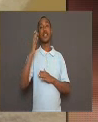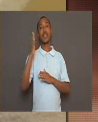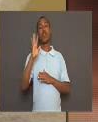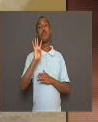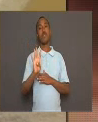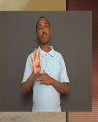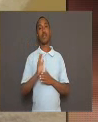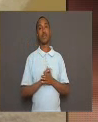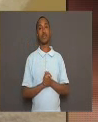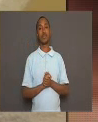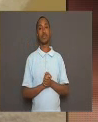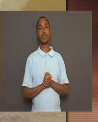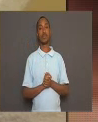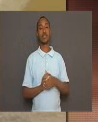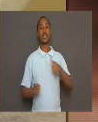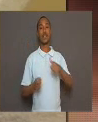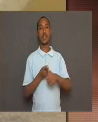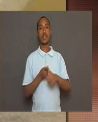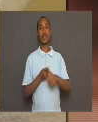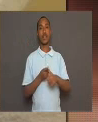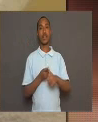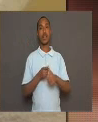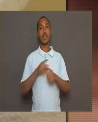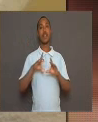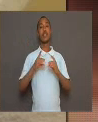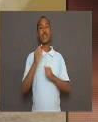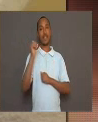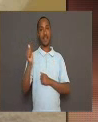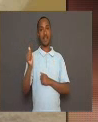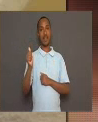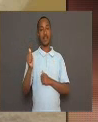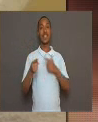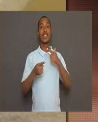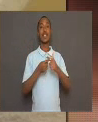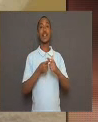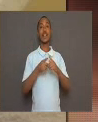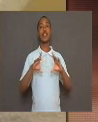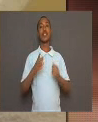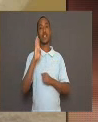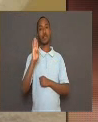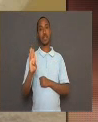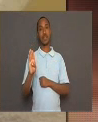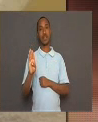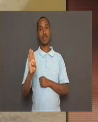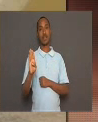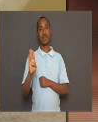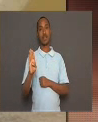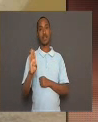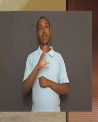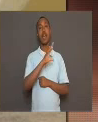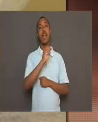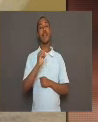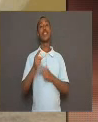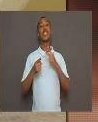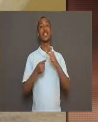4. The first is set A, the second is set B, and